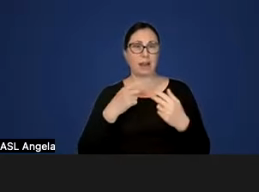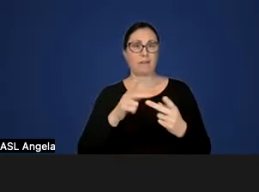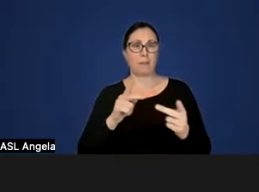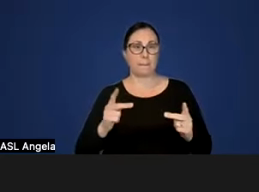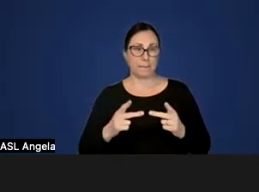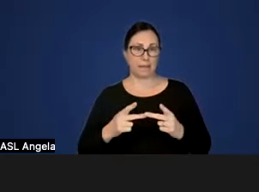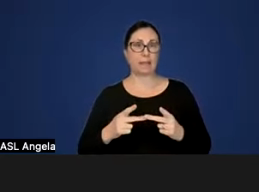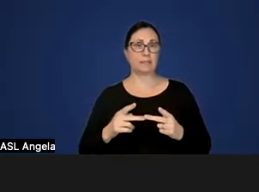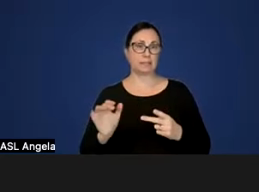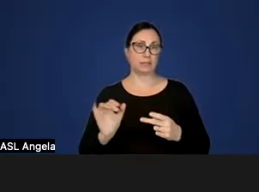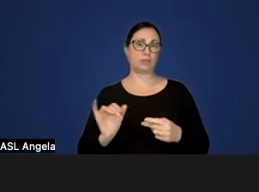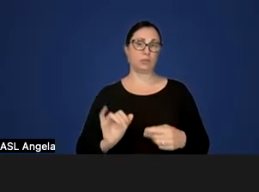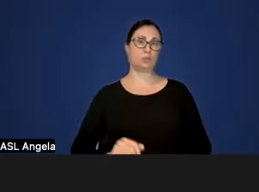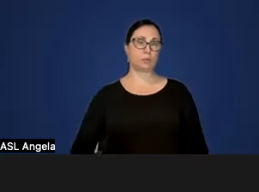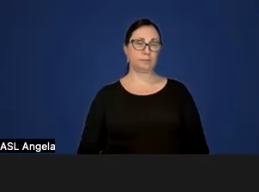you know.